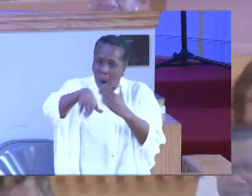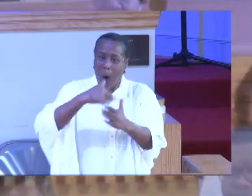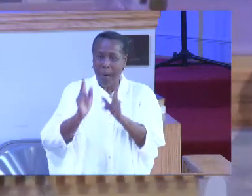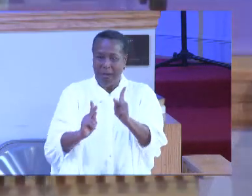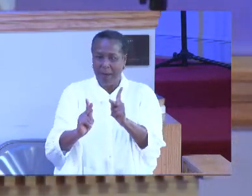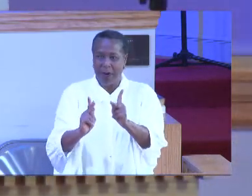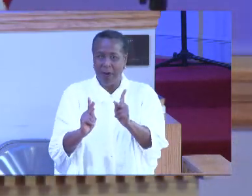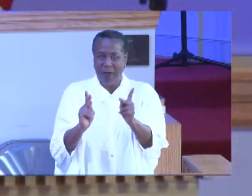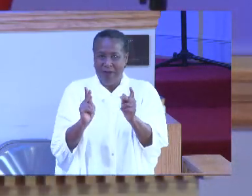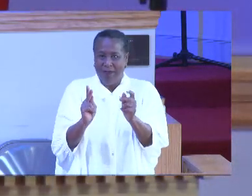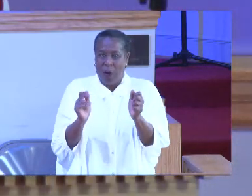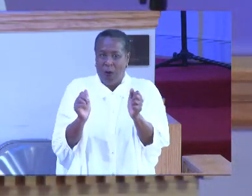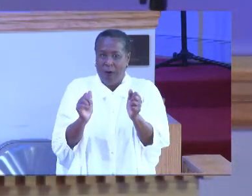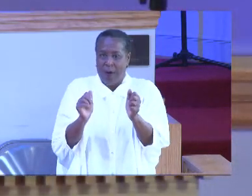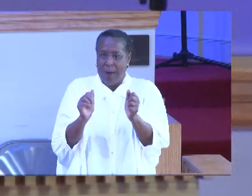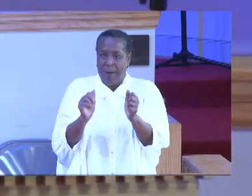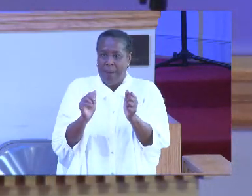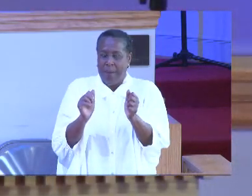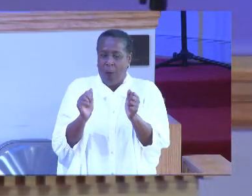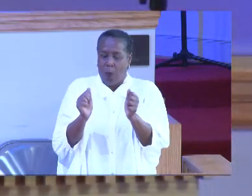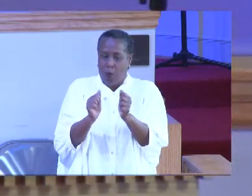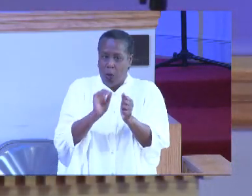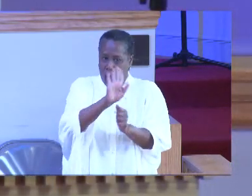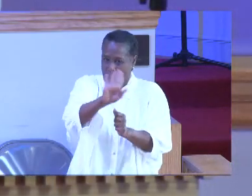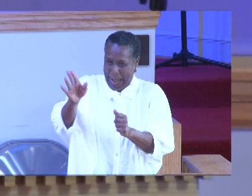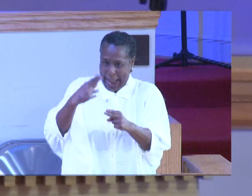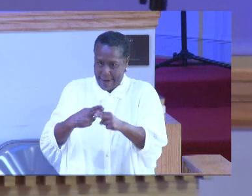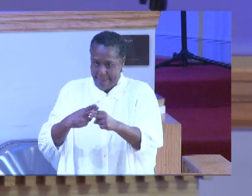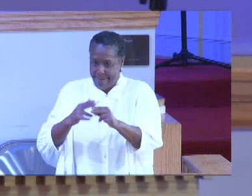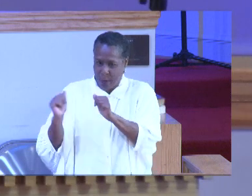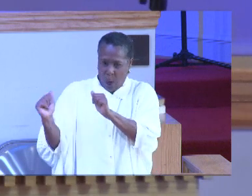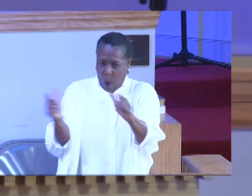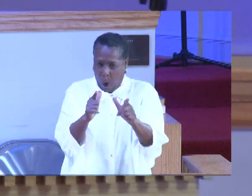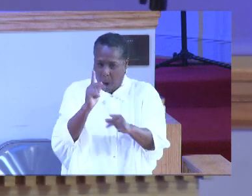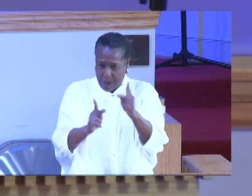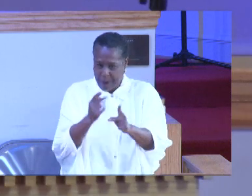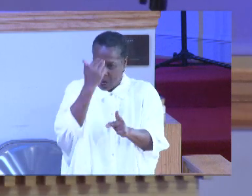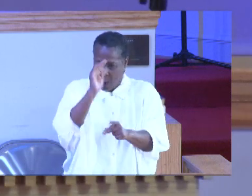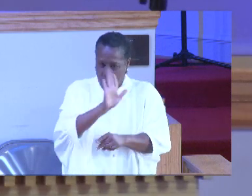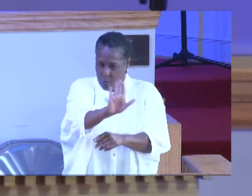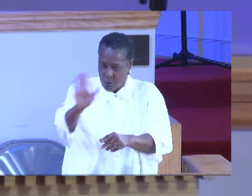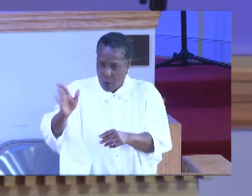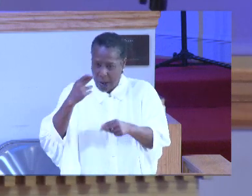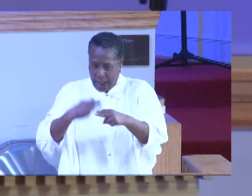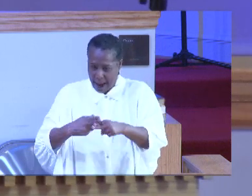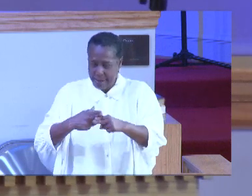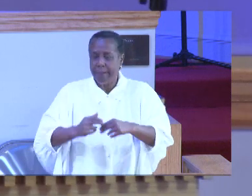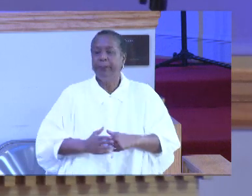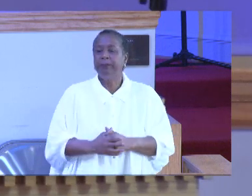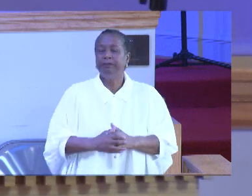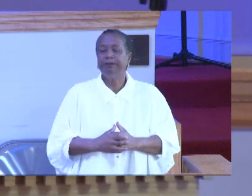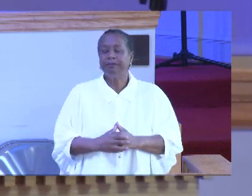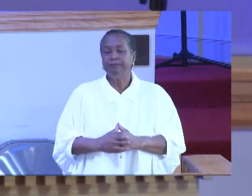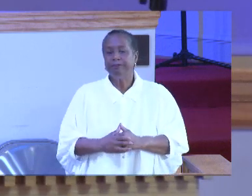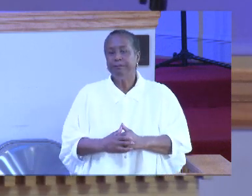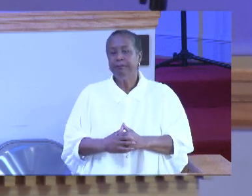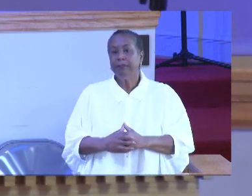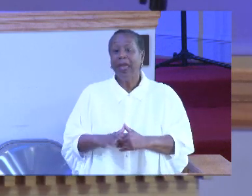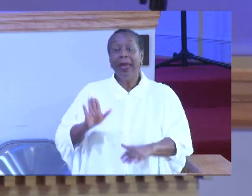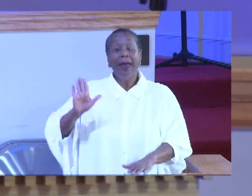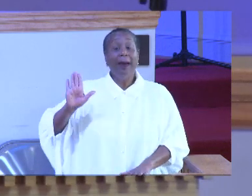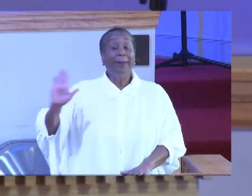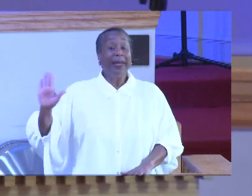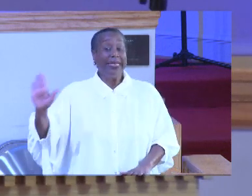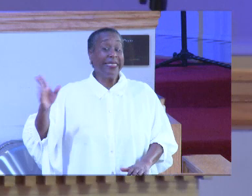The sound of his voice meant there was recognition. But the sound of his voice also